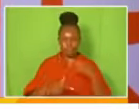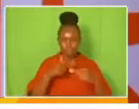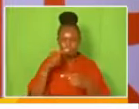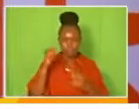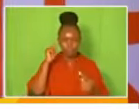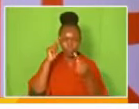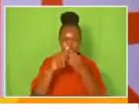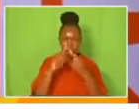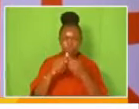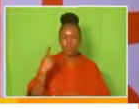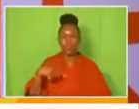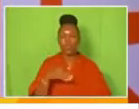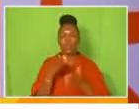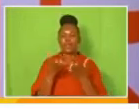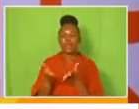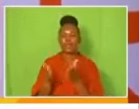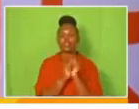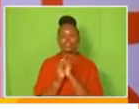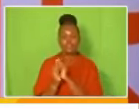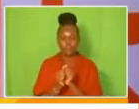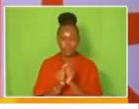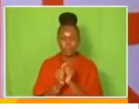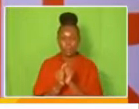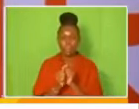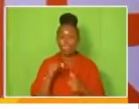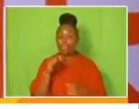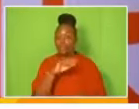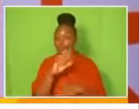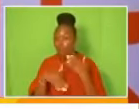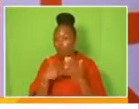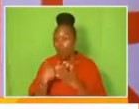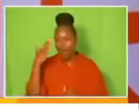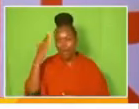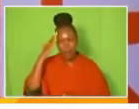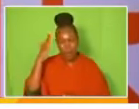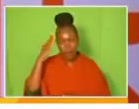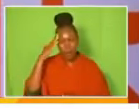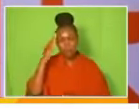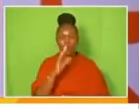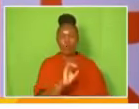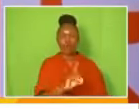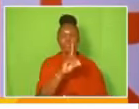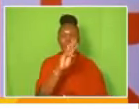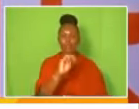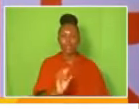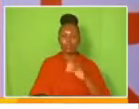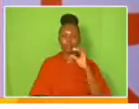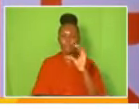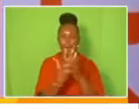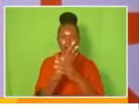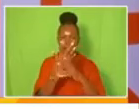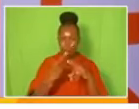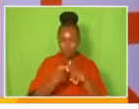this together. As you are aware, ODM was born out of a